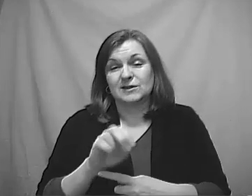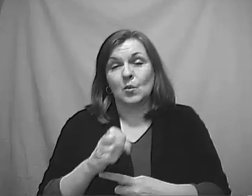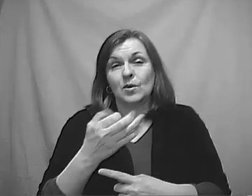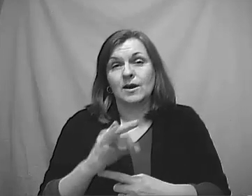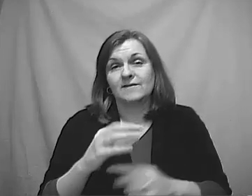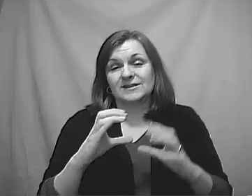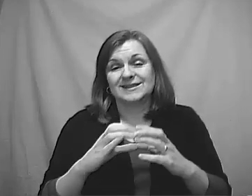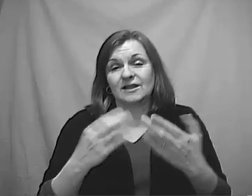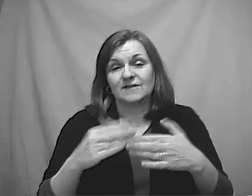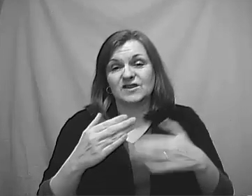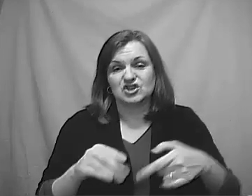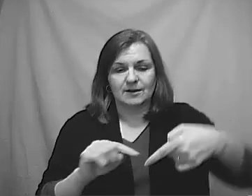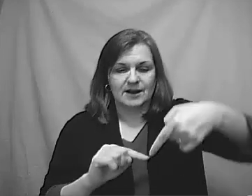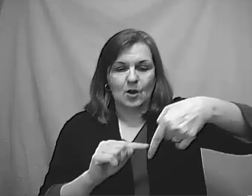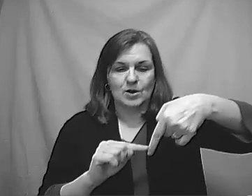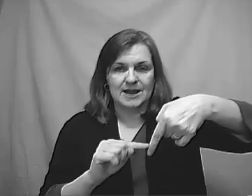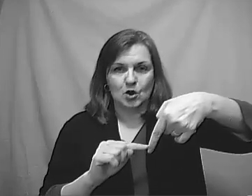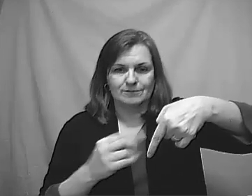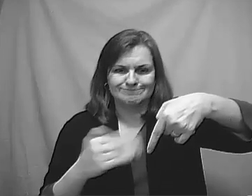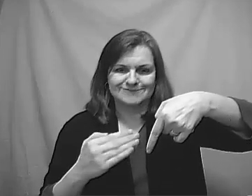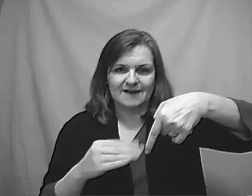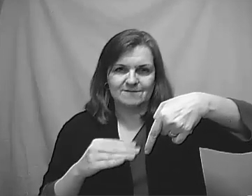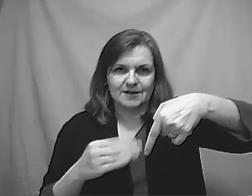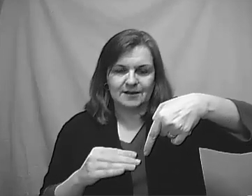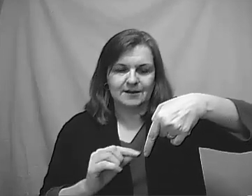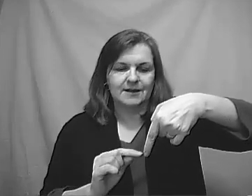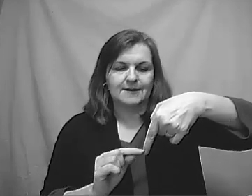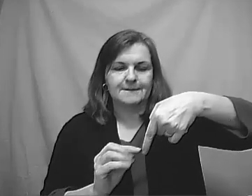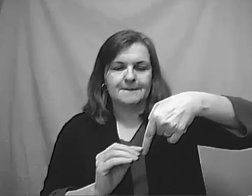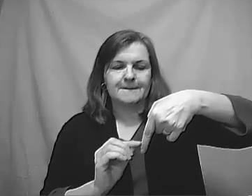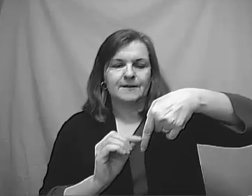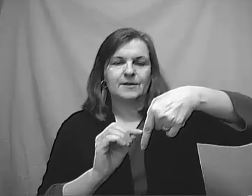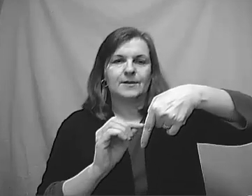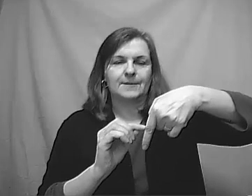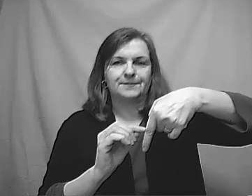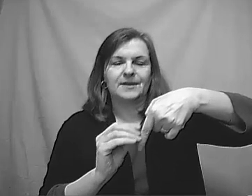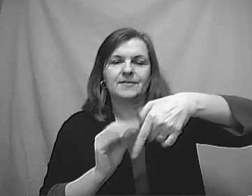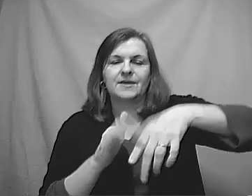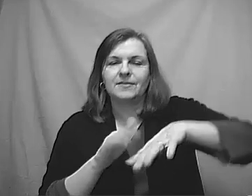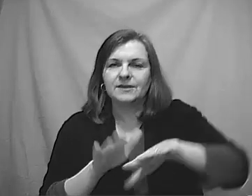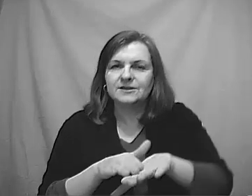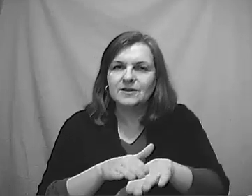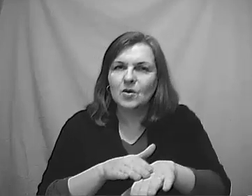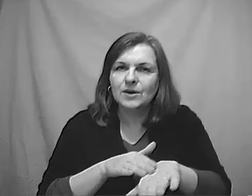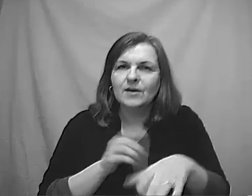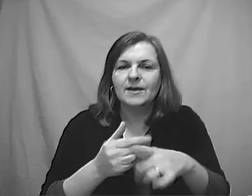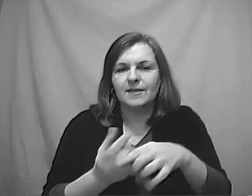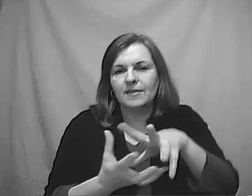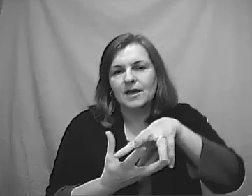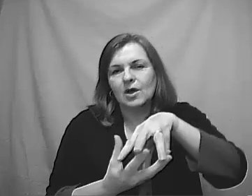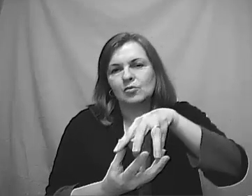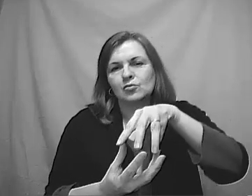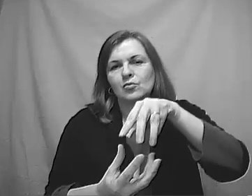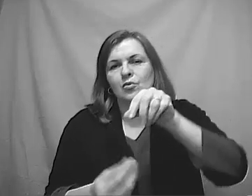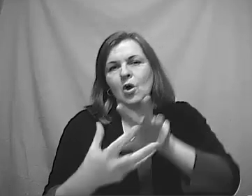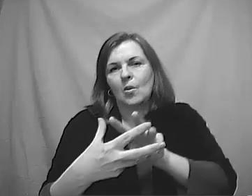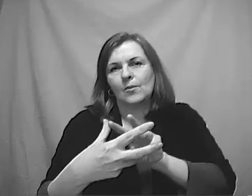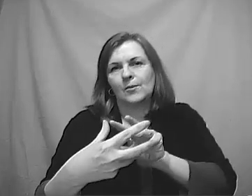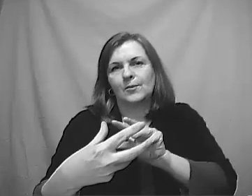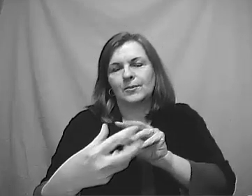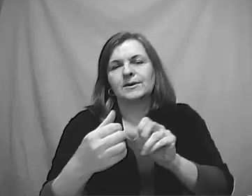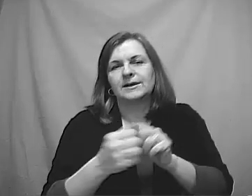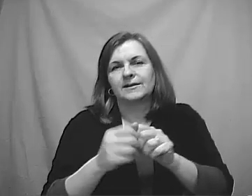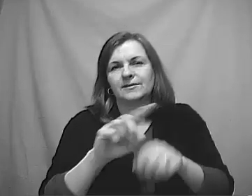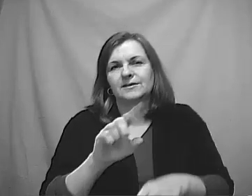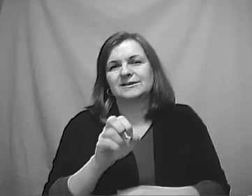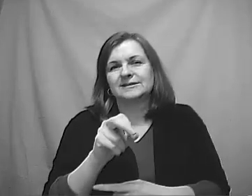high metabolic activity, very quick division. Then they take time, slow down, and actually